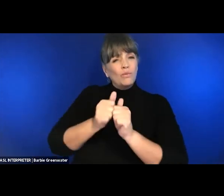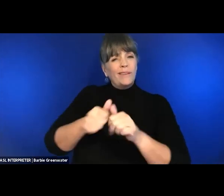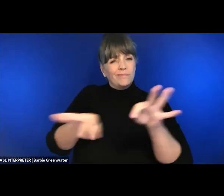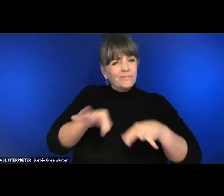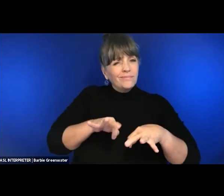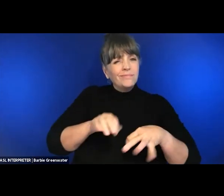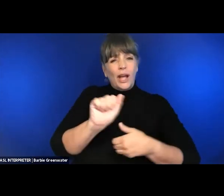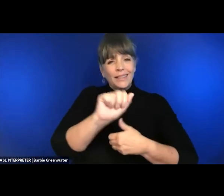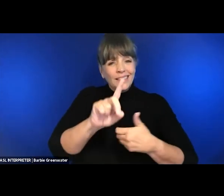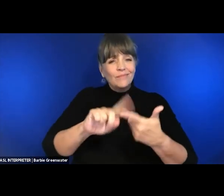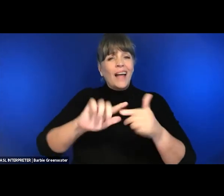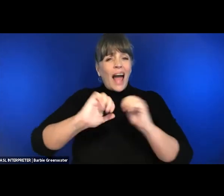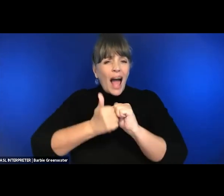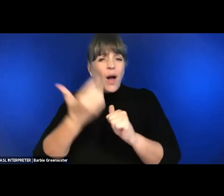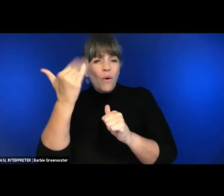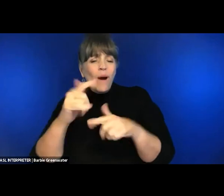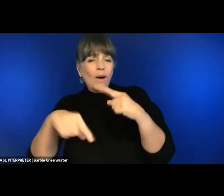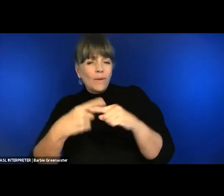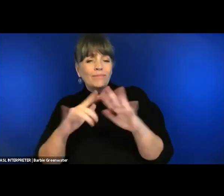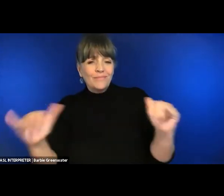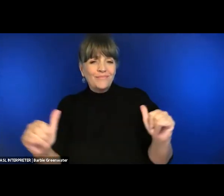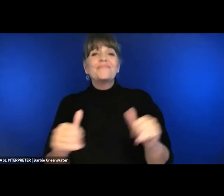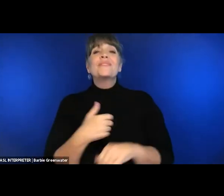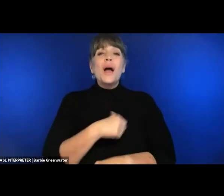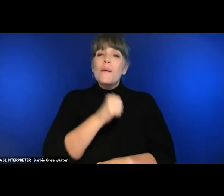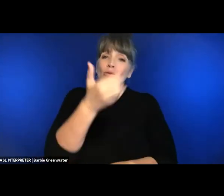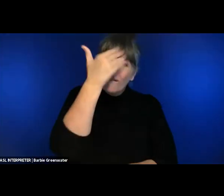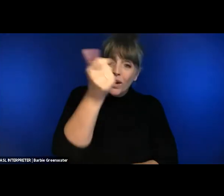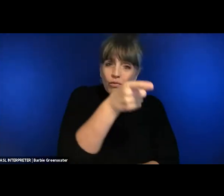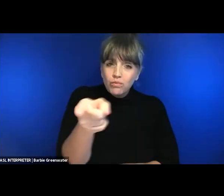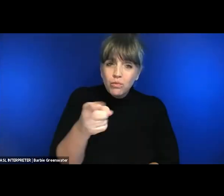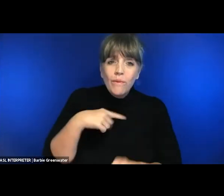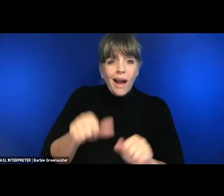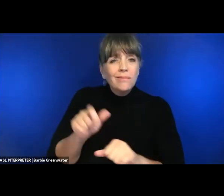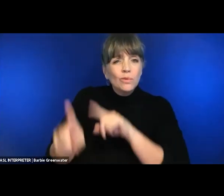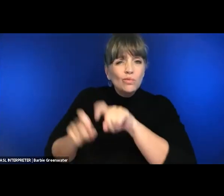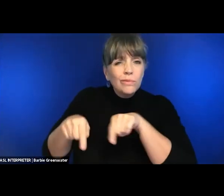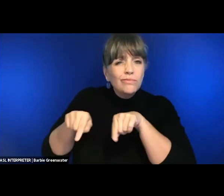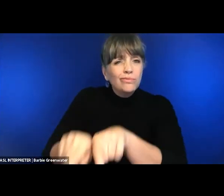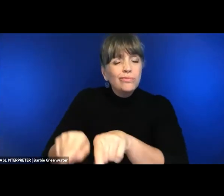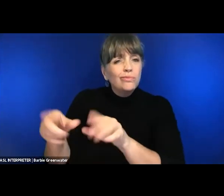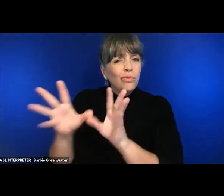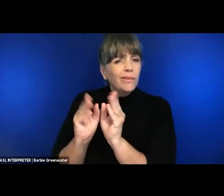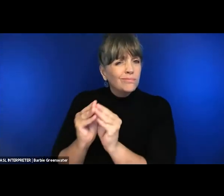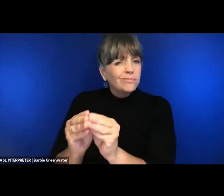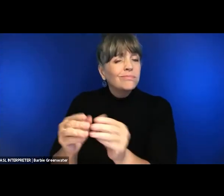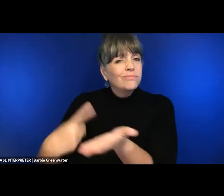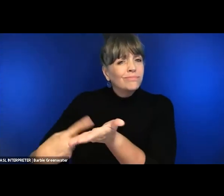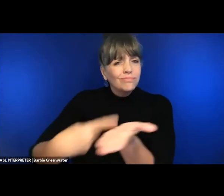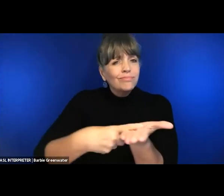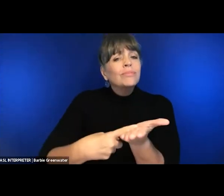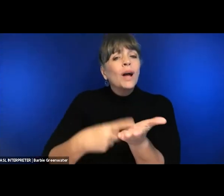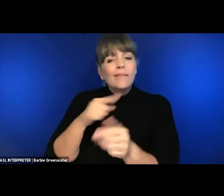button down below the screen. Please click on that and ask questions as you go along, and we will ask them of the